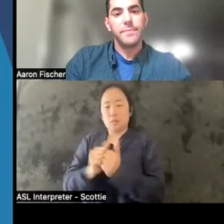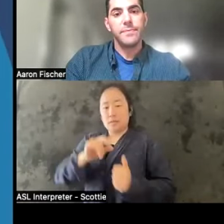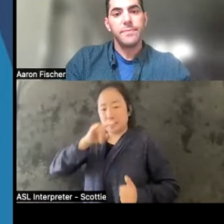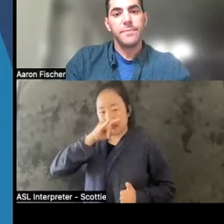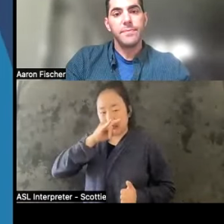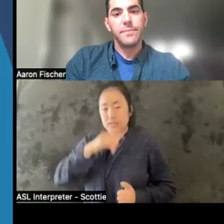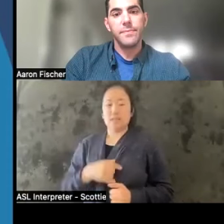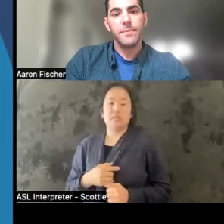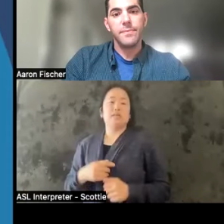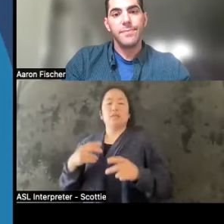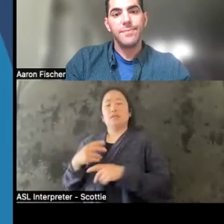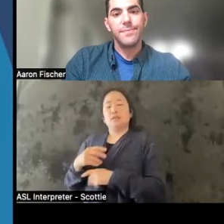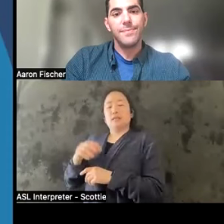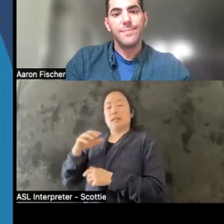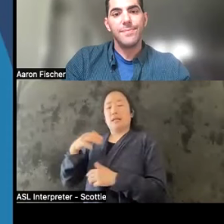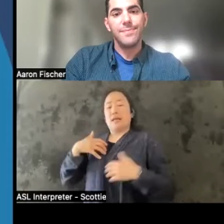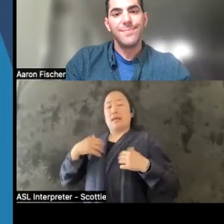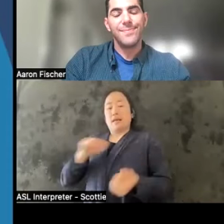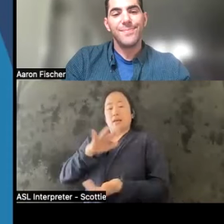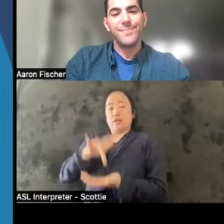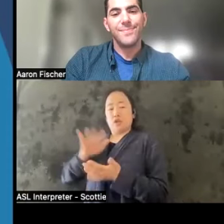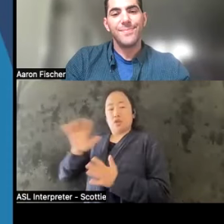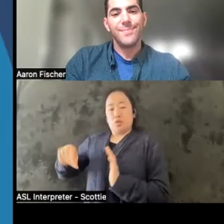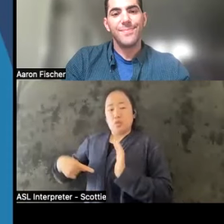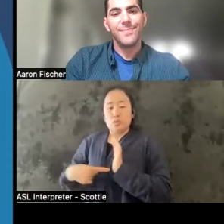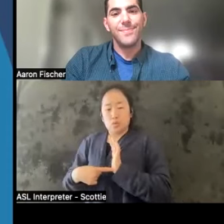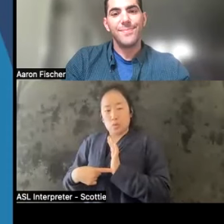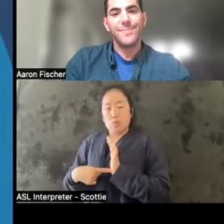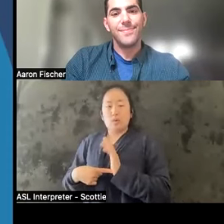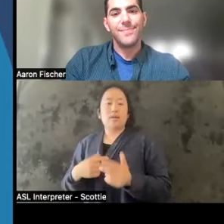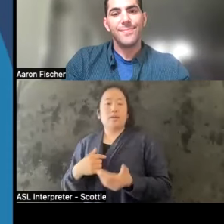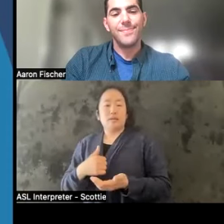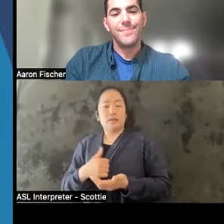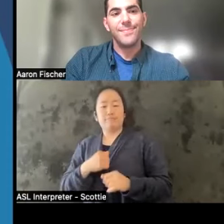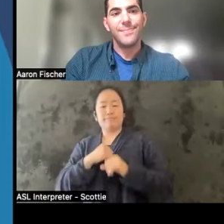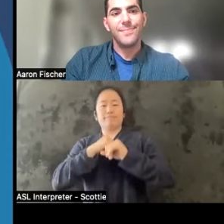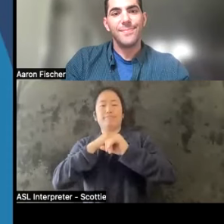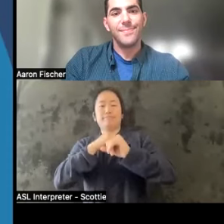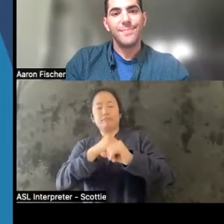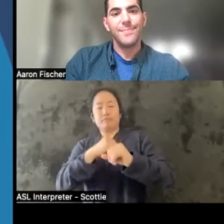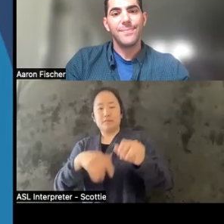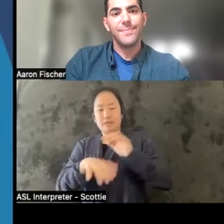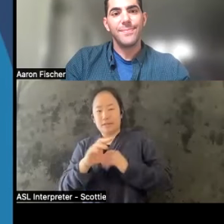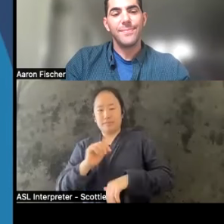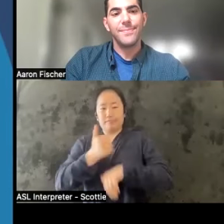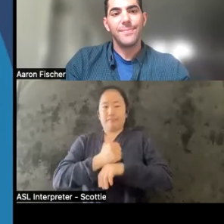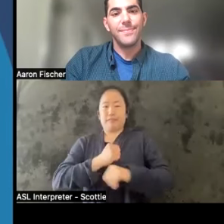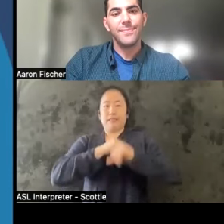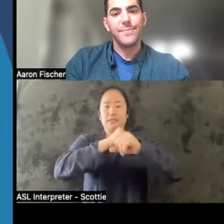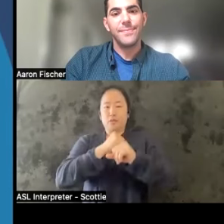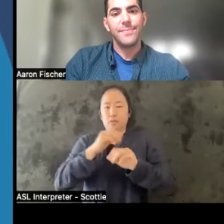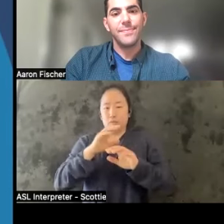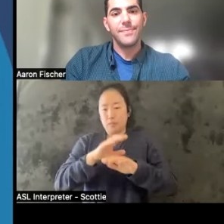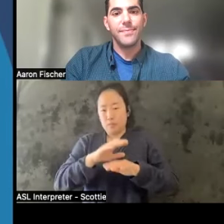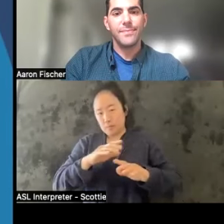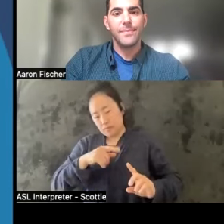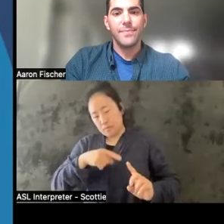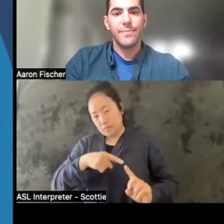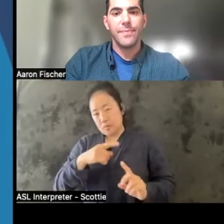Legal Protections for Pediatric Patients. In that session, you'll hear from speakers representing the U.S. Department